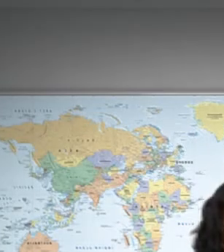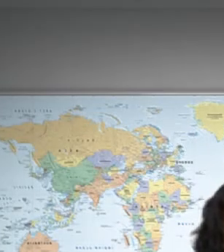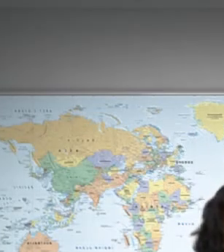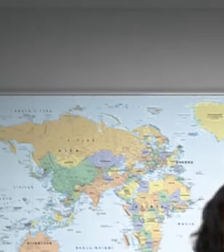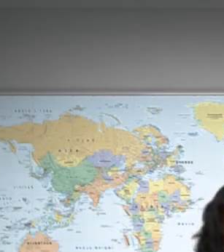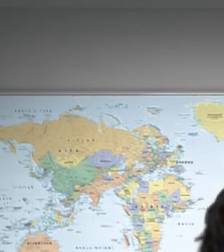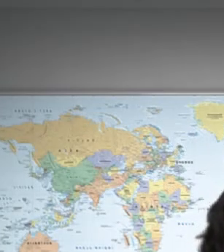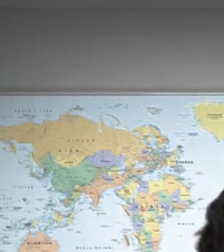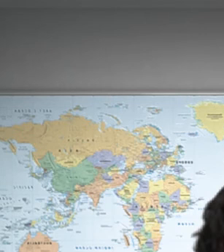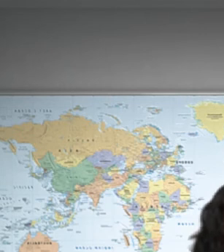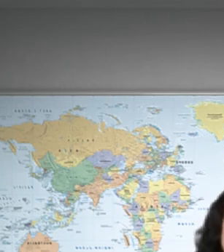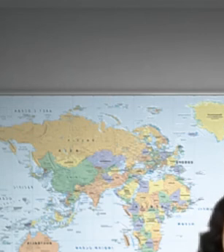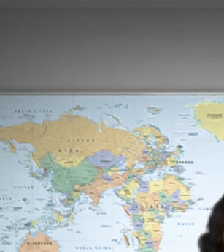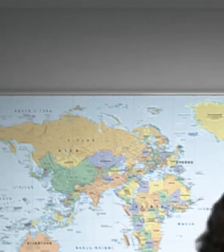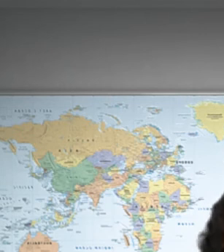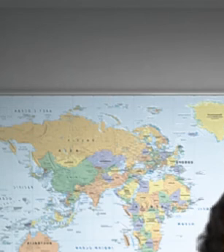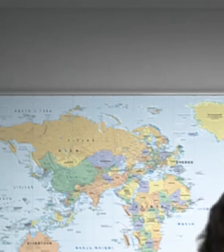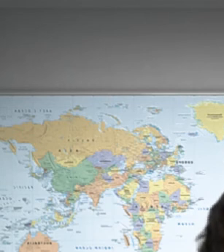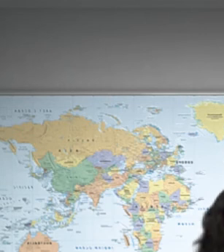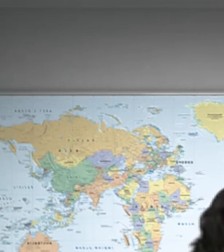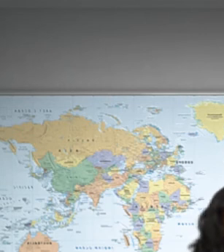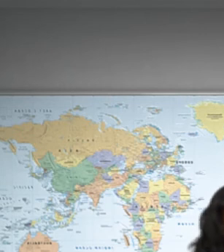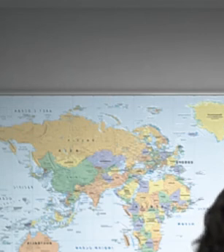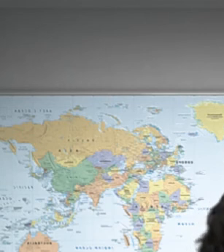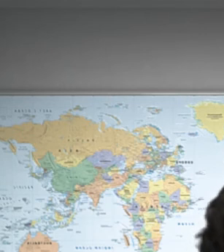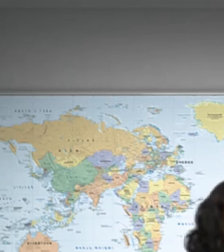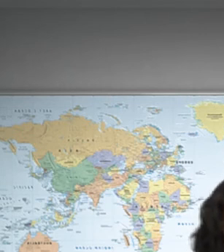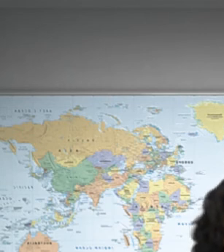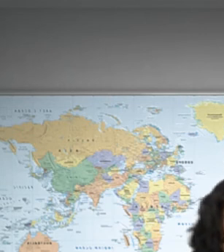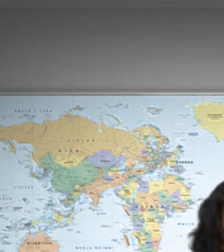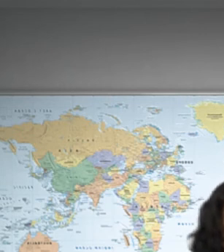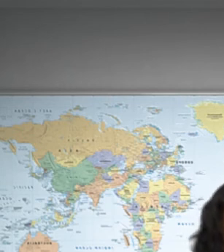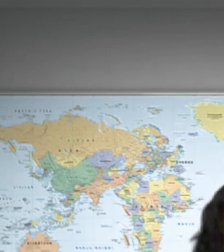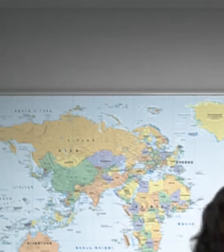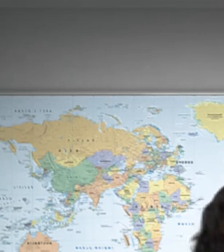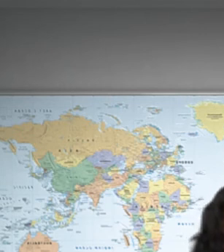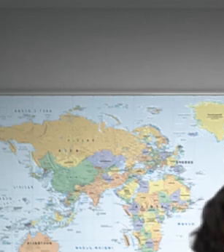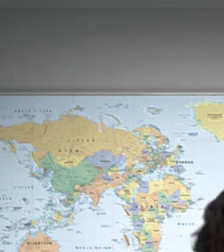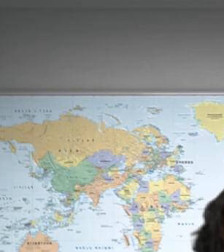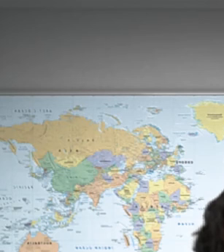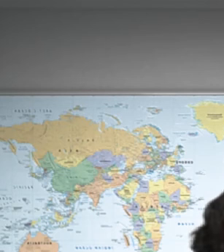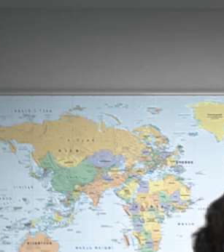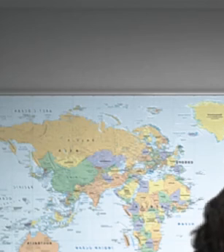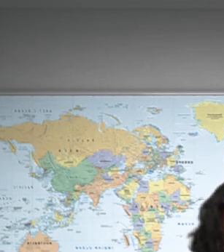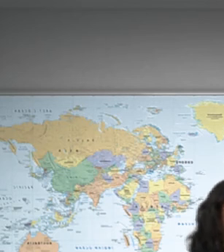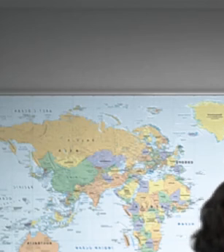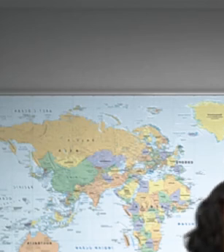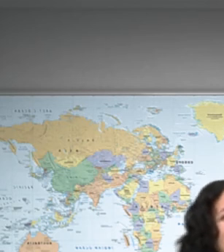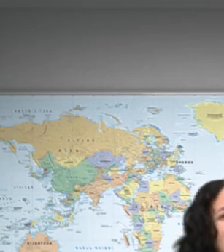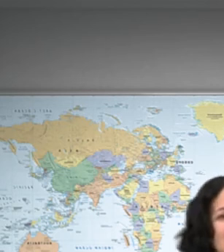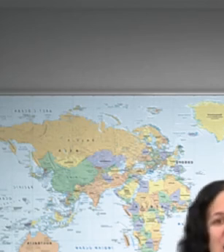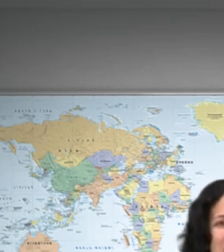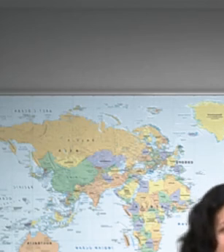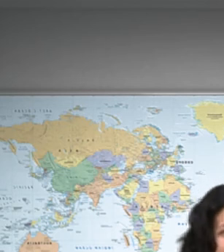Hi everyone, my name is Elizabeth Joseph and we are again in studio with another episode. So thank you so much for joining us here. To my